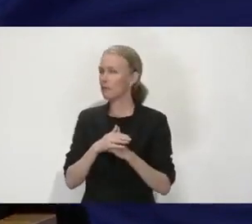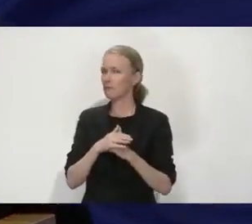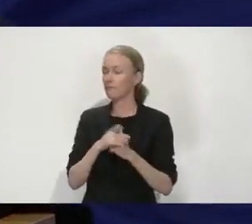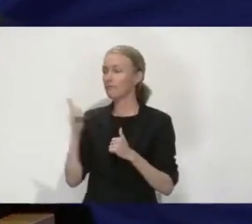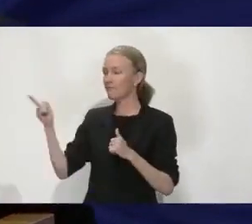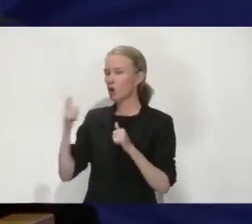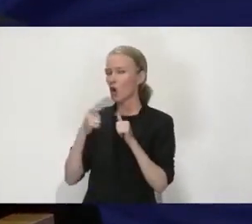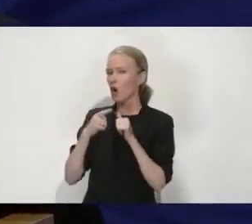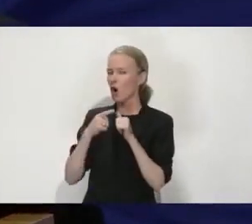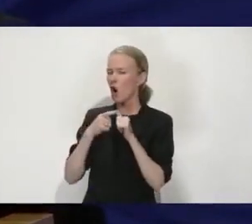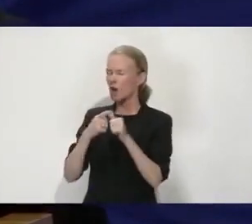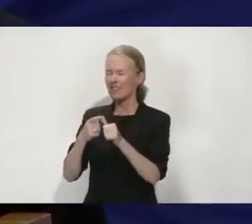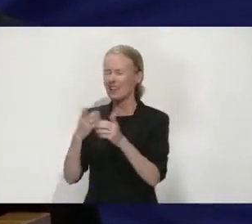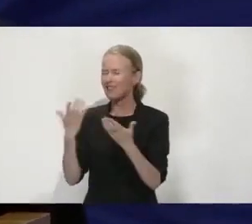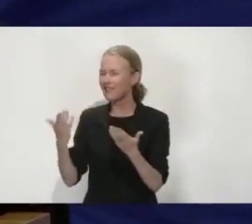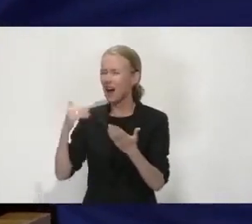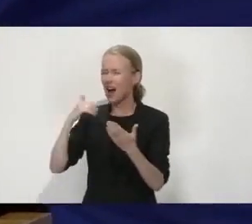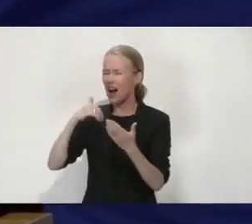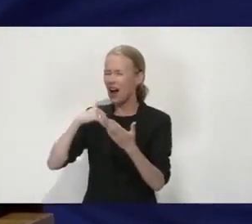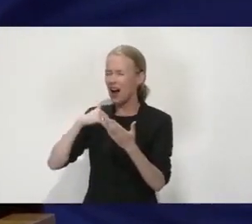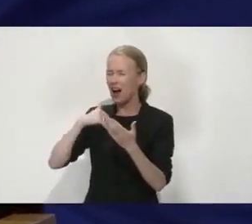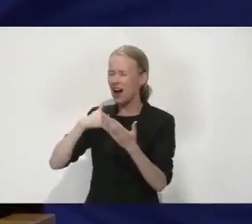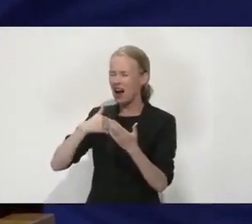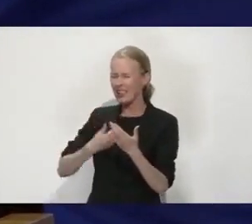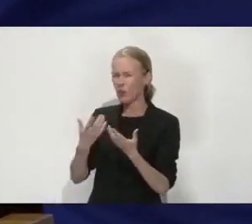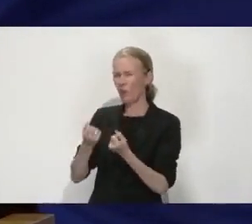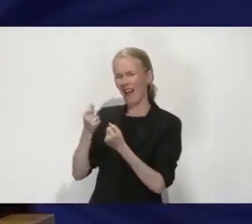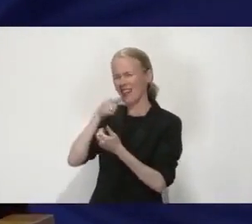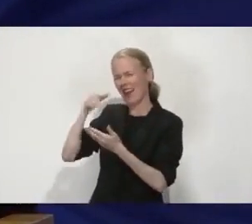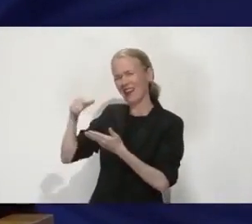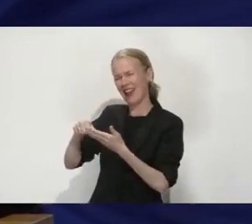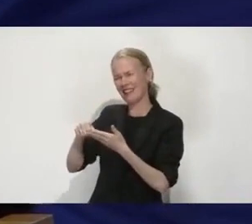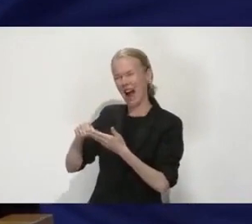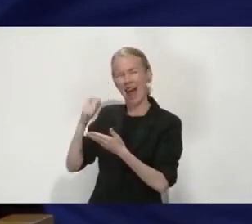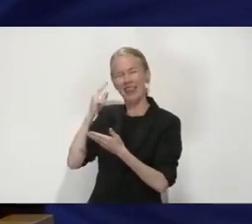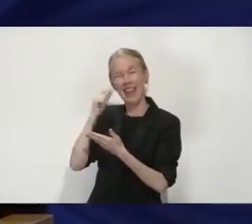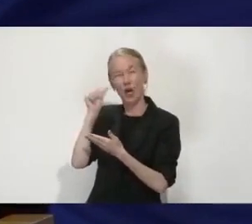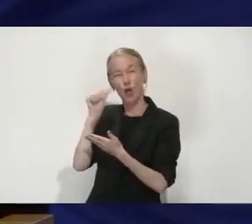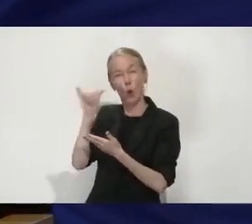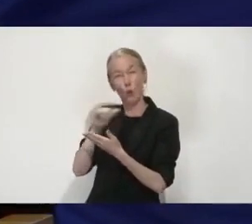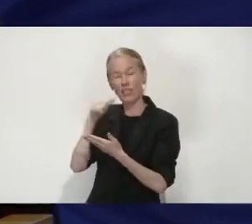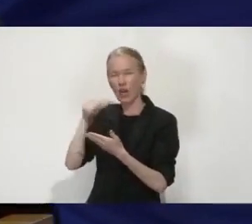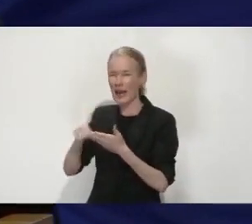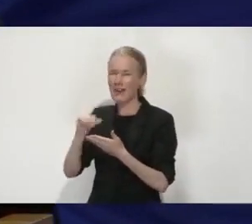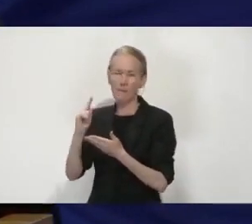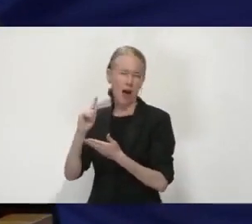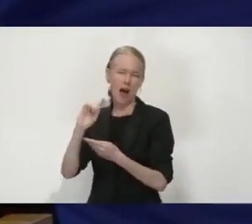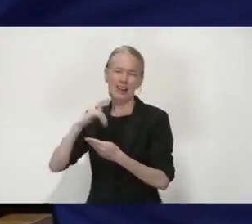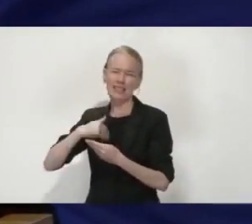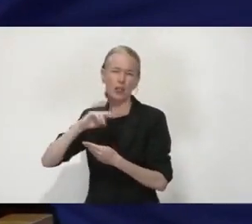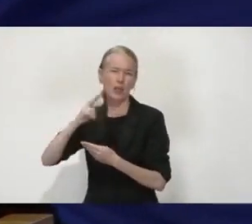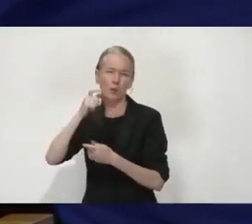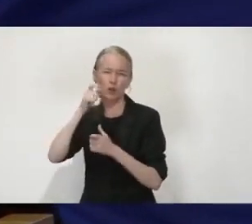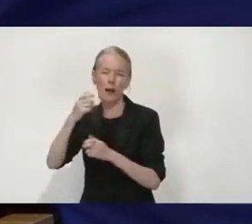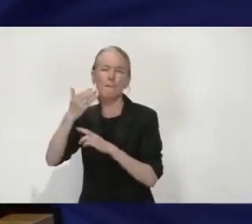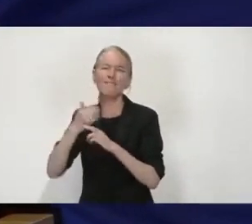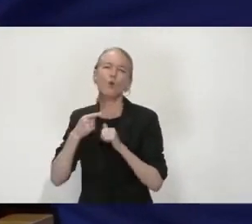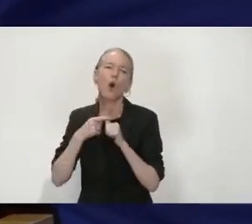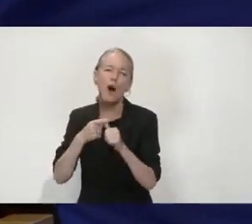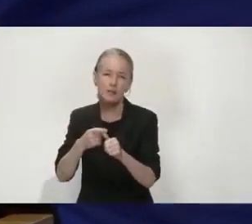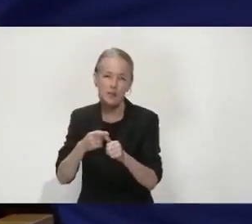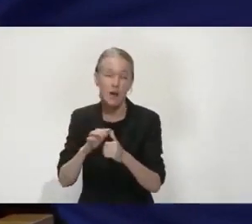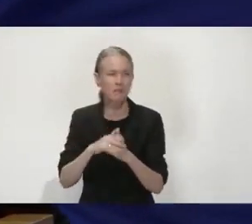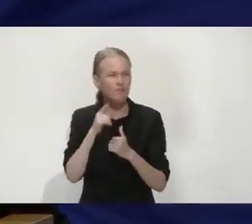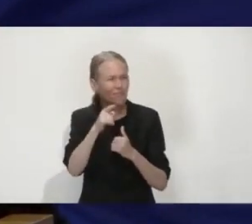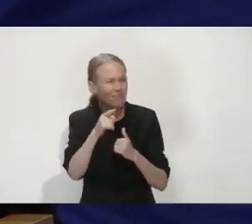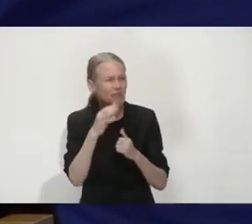piece of correspondence. I think I know the piece of correspondence you're referring to, but we'll get back to you. I'll have a look at it. Sure with that at the time? As I said, I'll have to